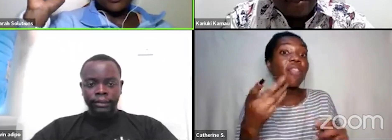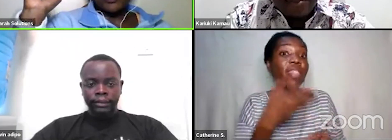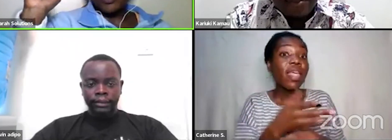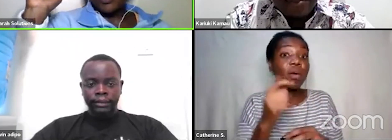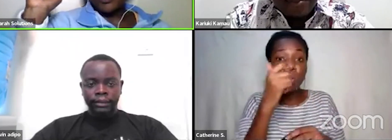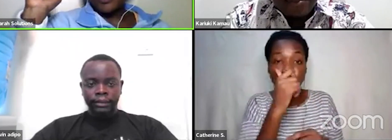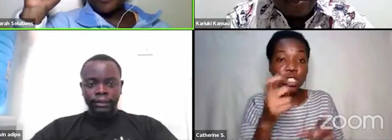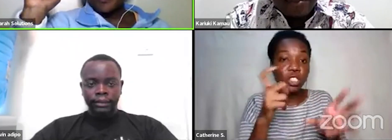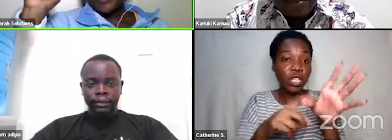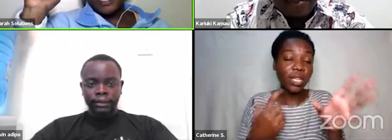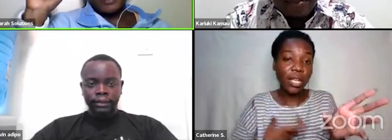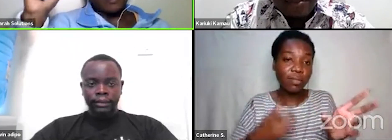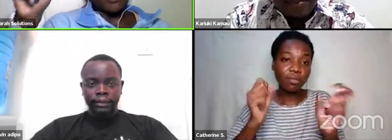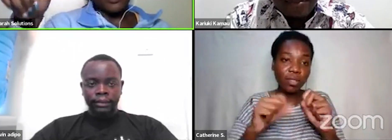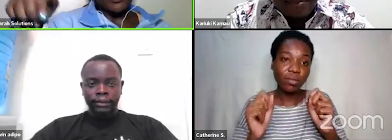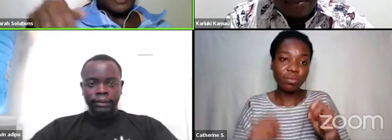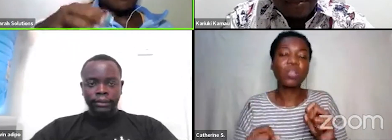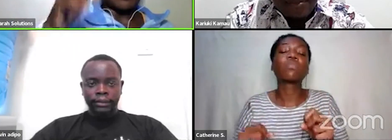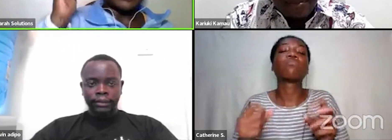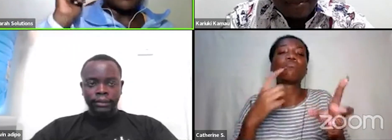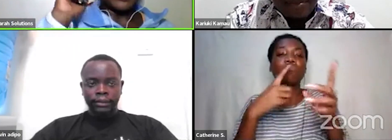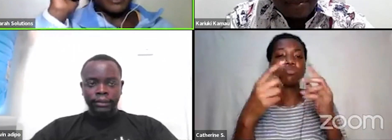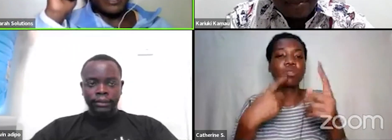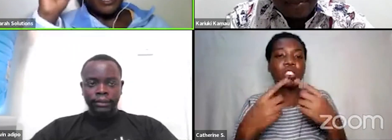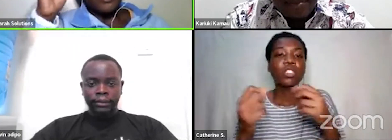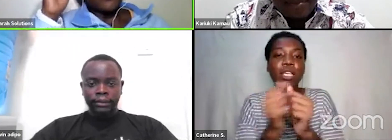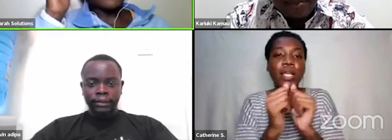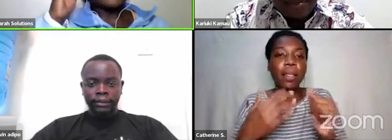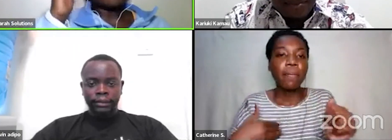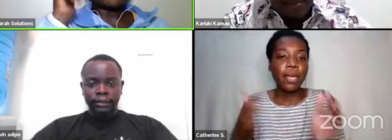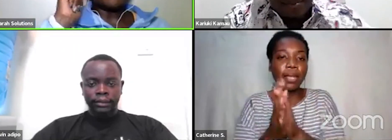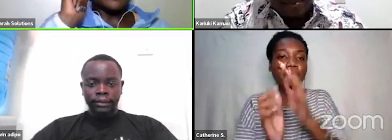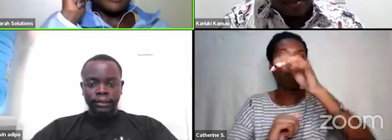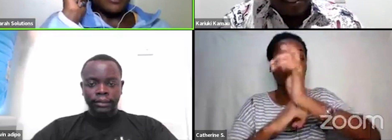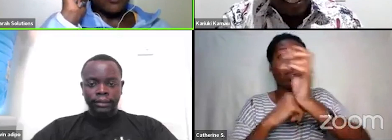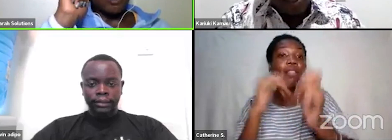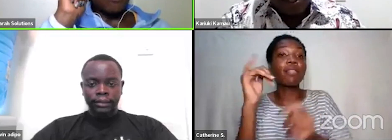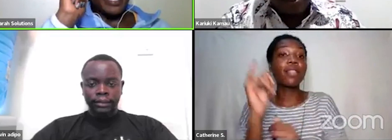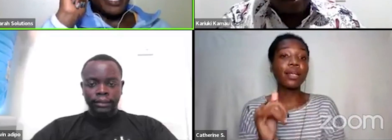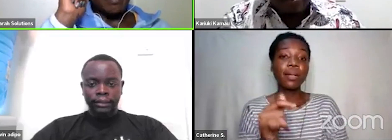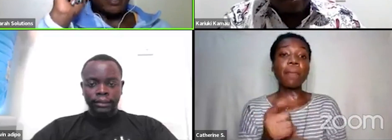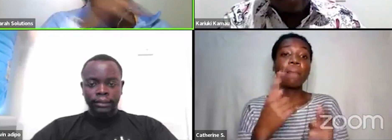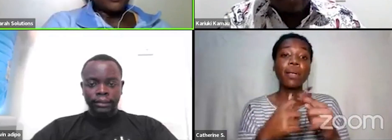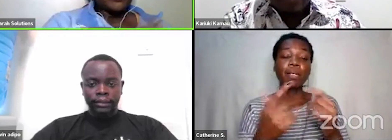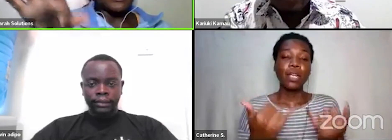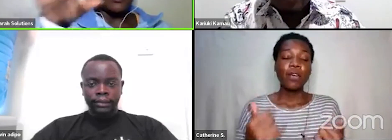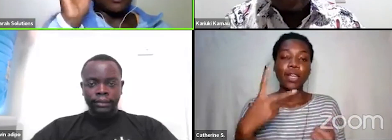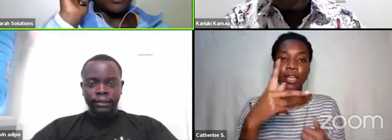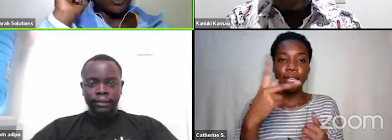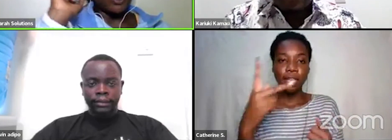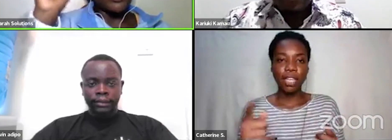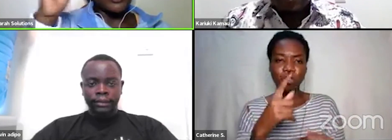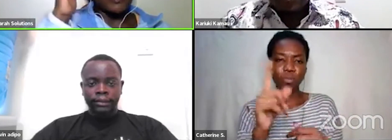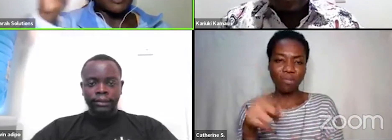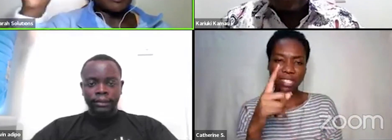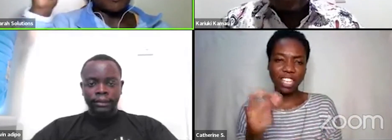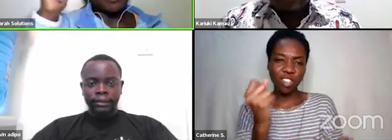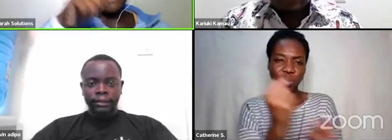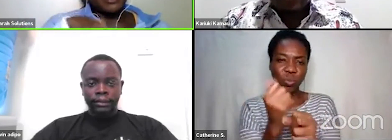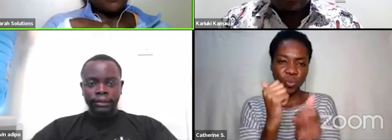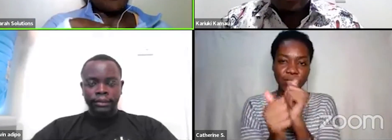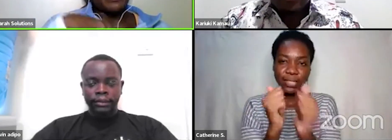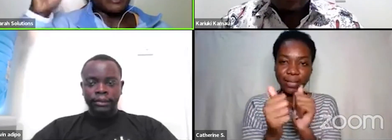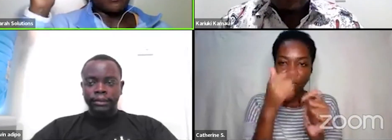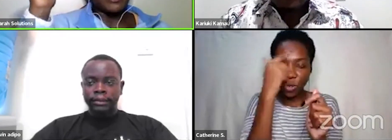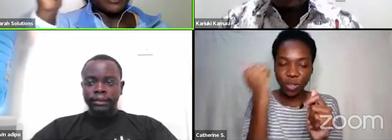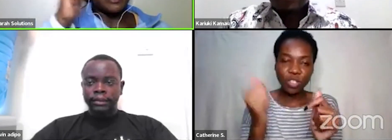be able to support you on that. But now, KK, what are some of the mistakes that you have made? Because I know it has not been all rosy. What are